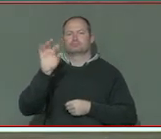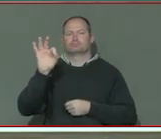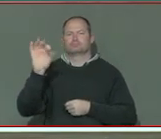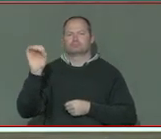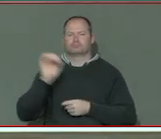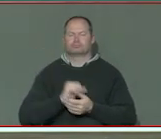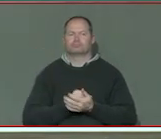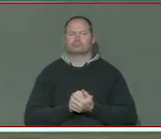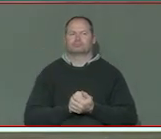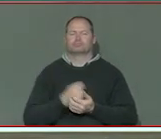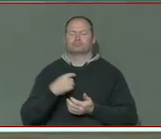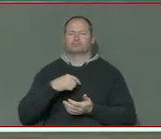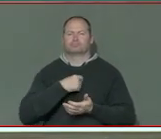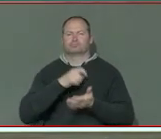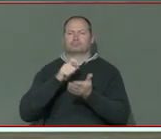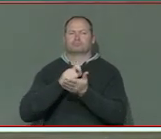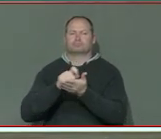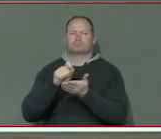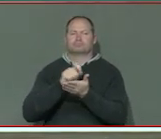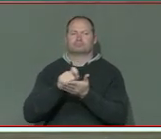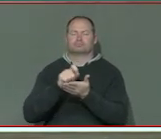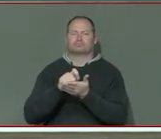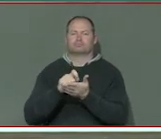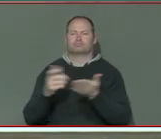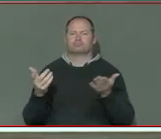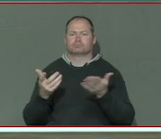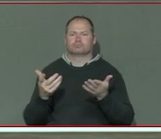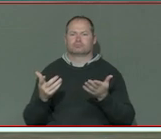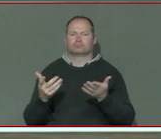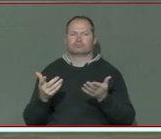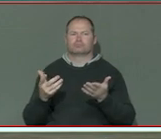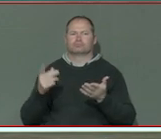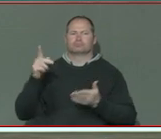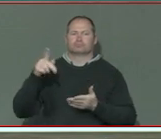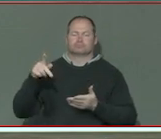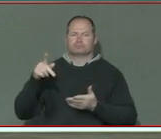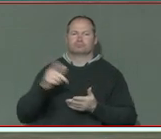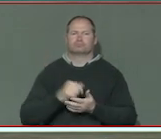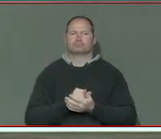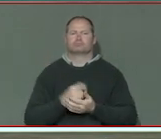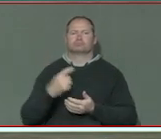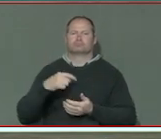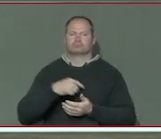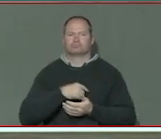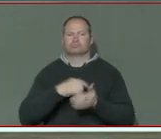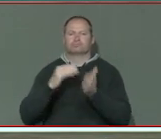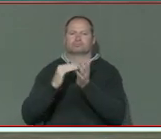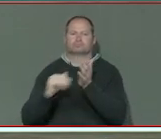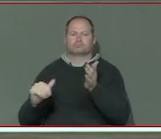and we recorded it in Pillay's account. So in Pillay, we have to subtract the